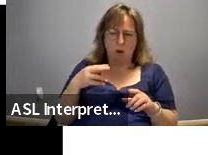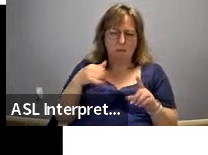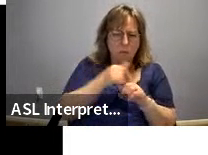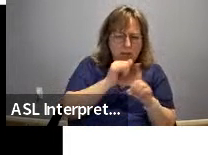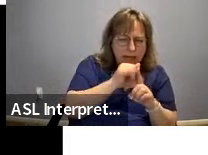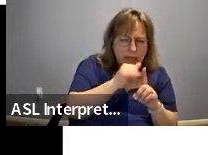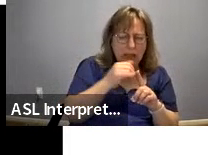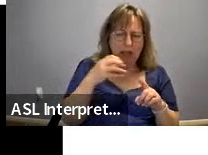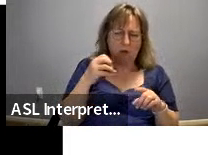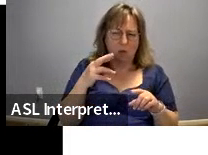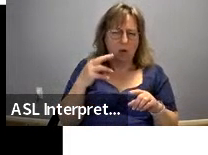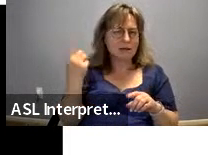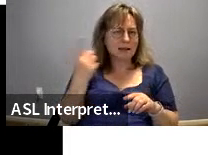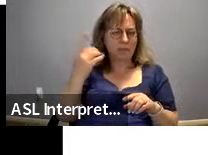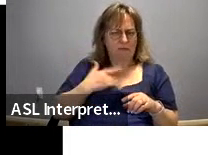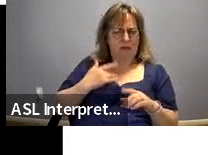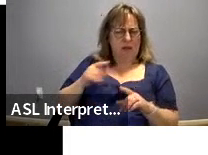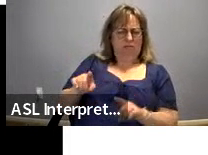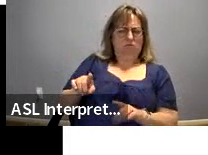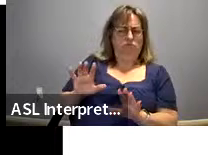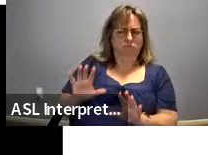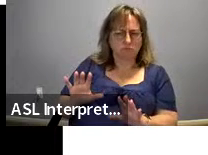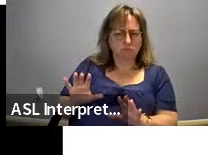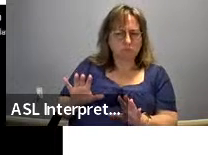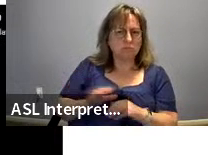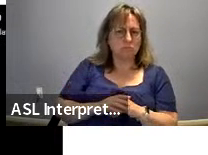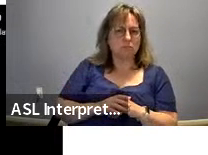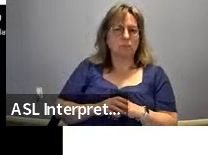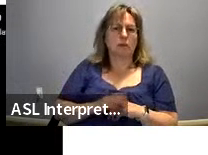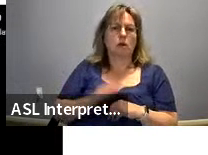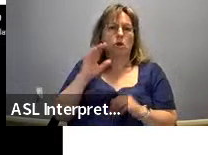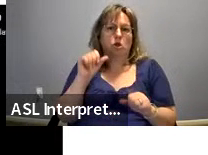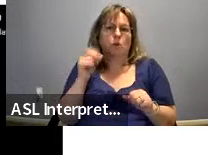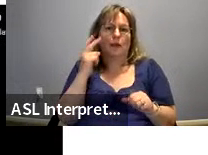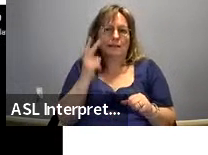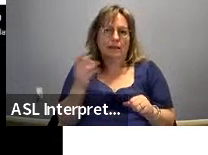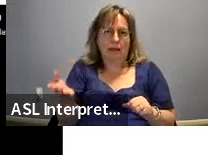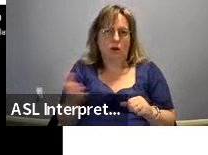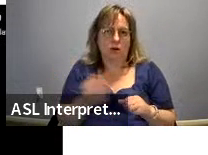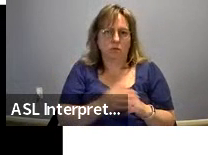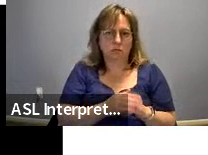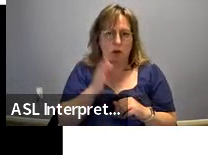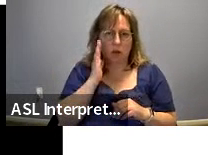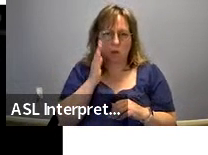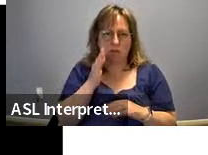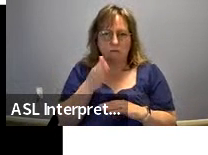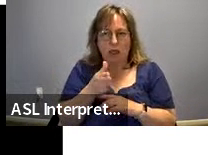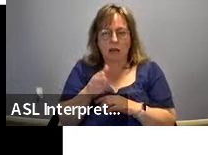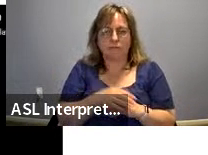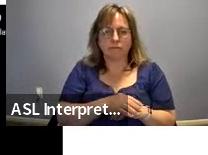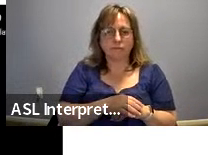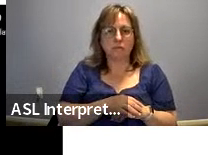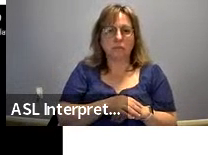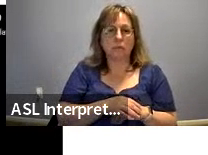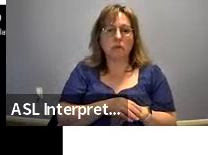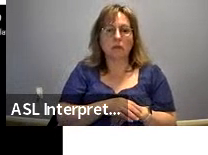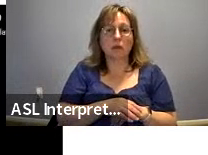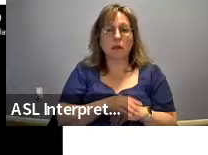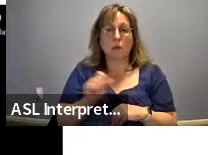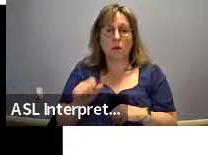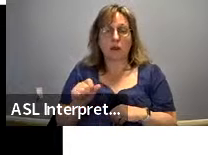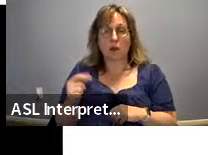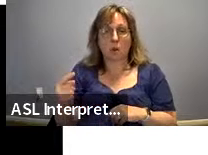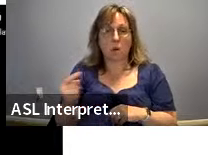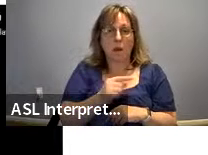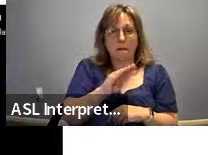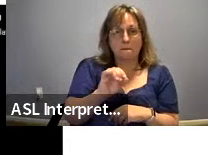that got picked up by the Securely filter, you'd be able to see here. To go back, we click the back arrow, and then